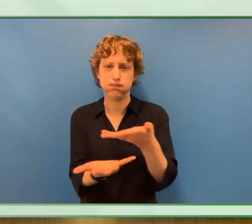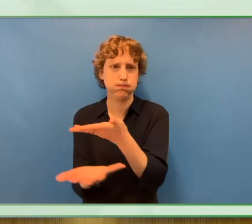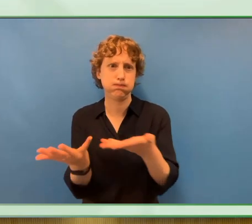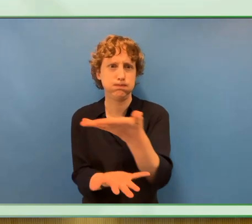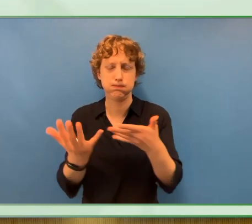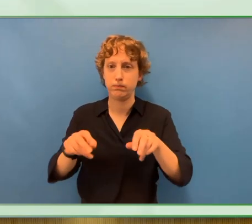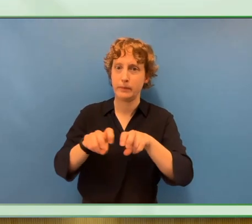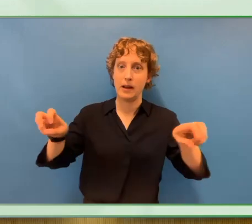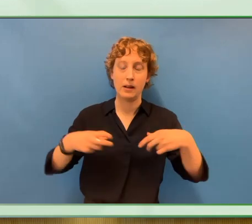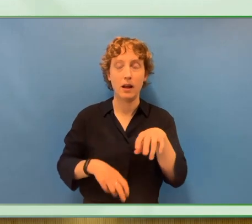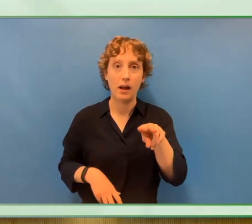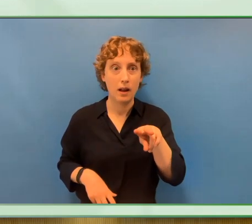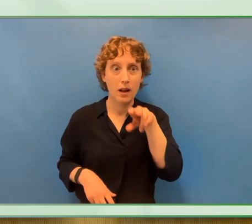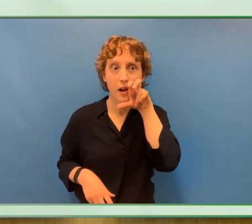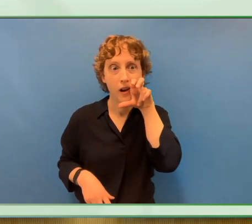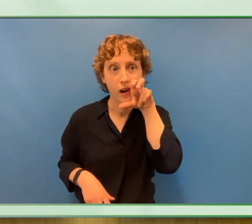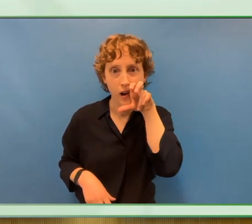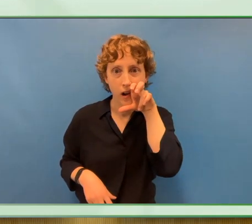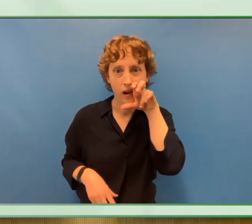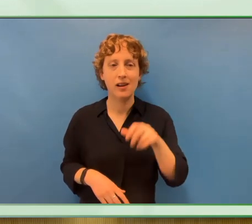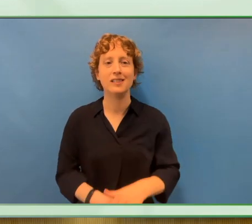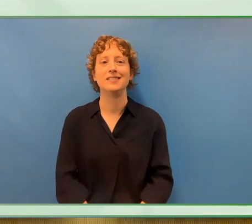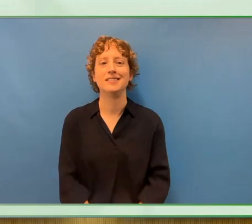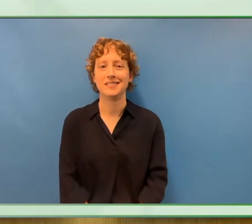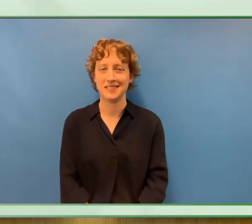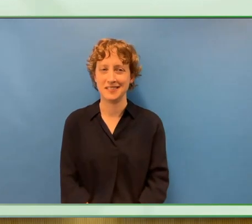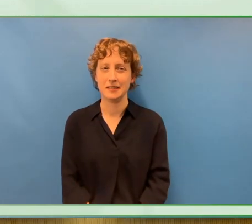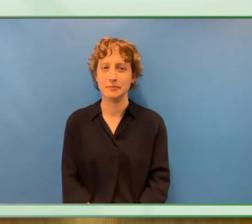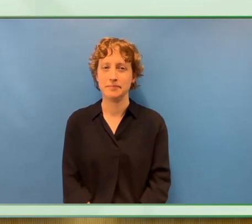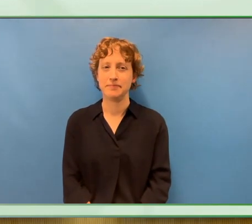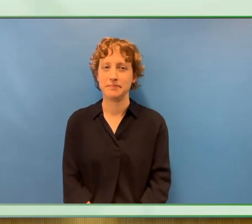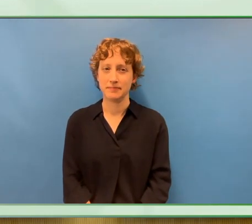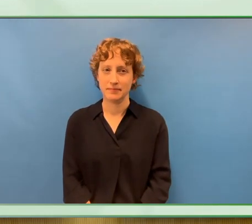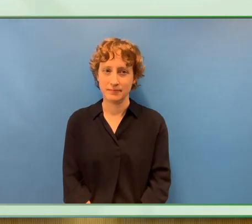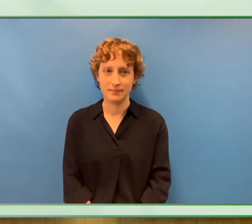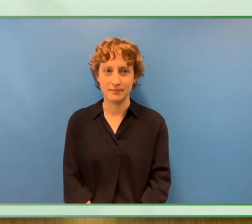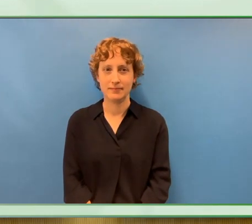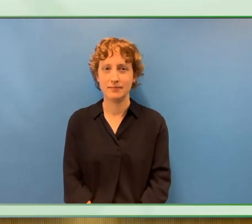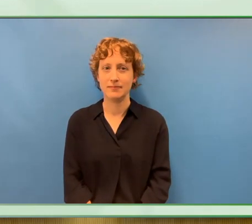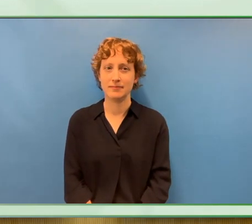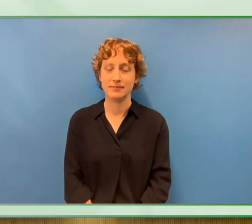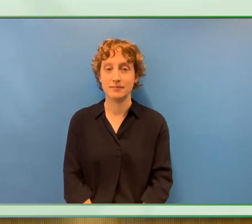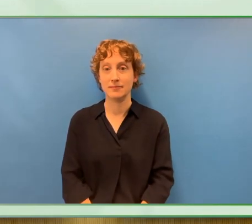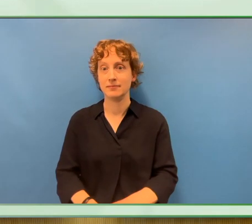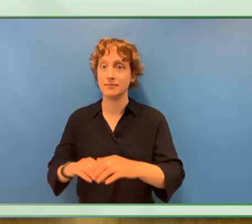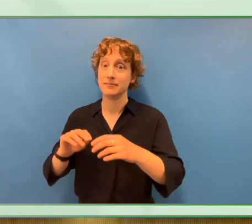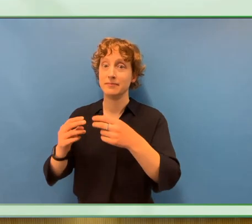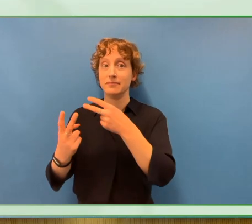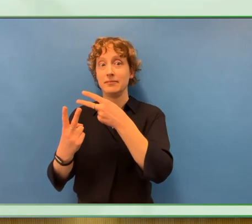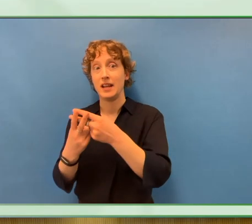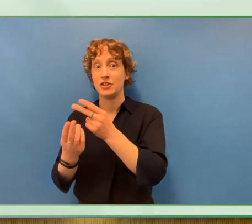that a code word? We're looking No, at I what words love it. really mean. I love it. Hashtag rights, hashtag human rights, hashtag social